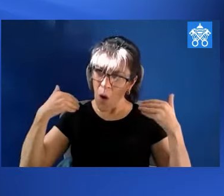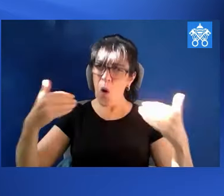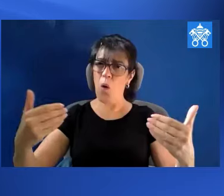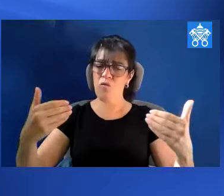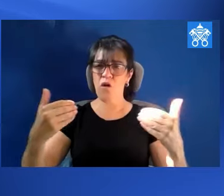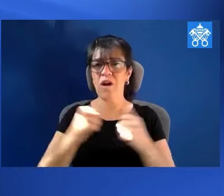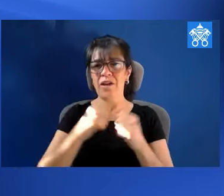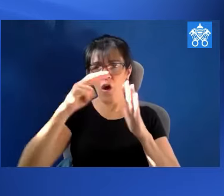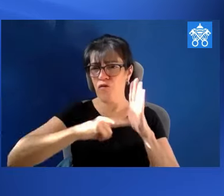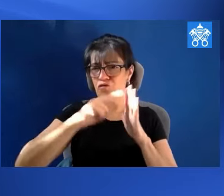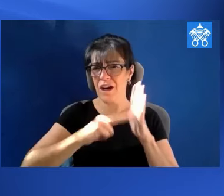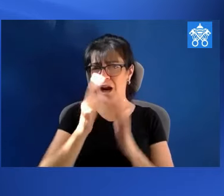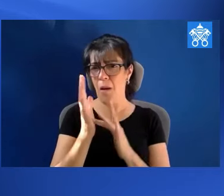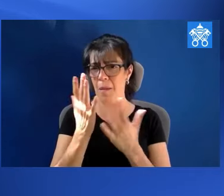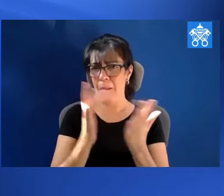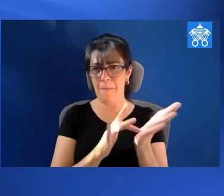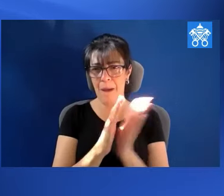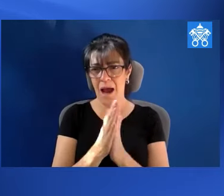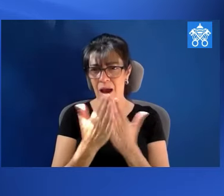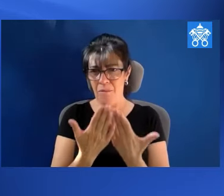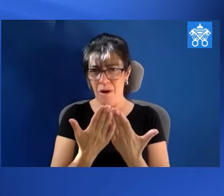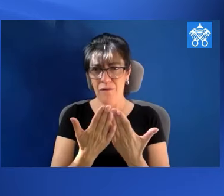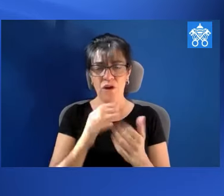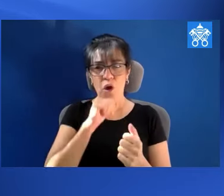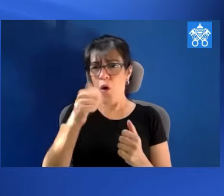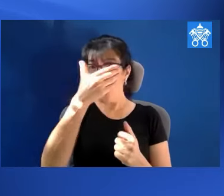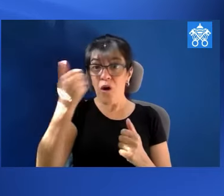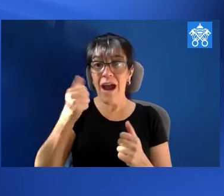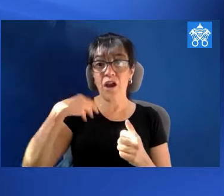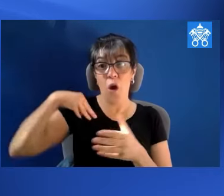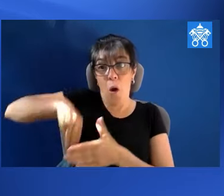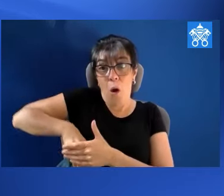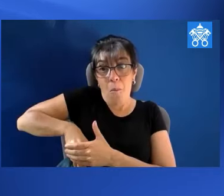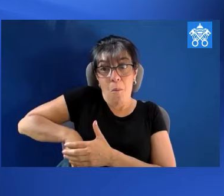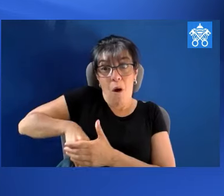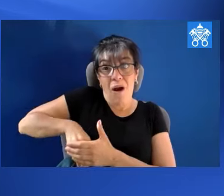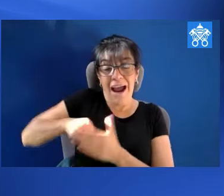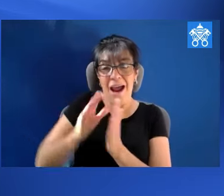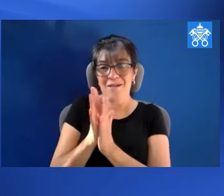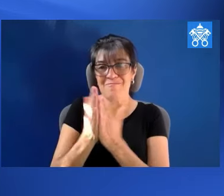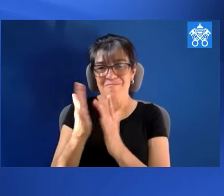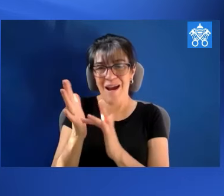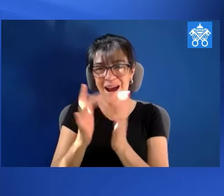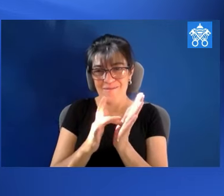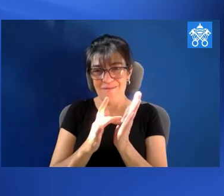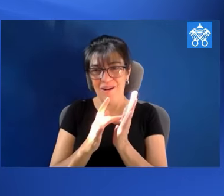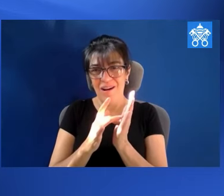let's go forward with the reading of the Bible. So don't forget your pocket Bible in your